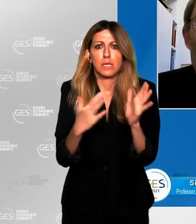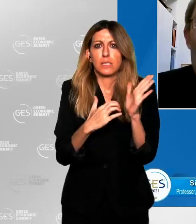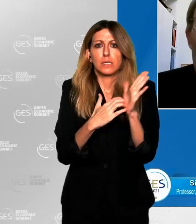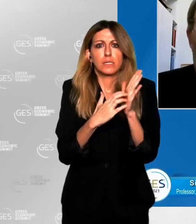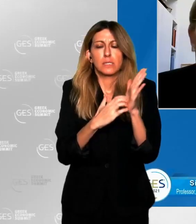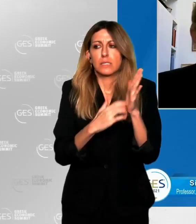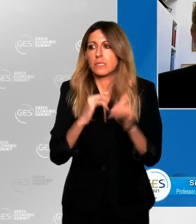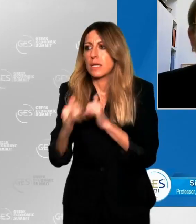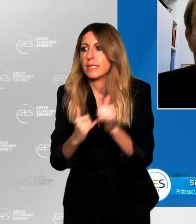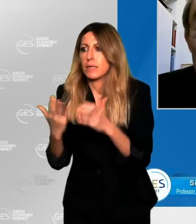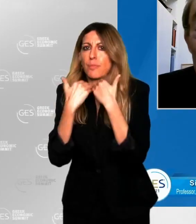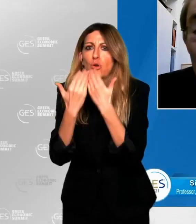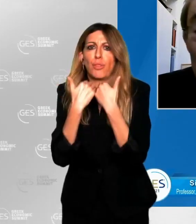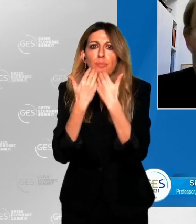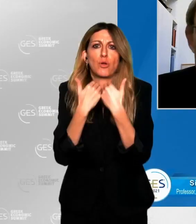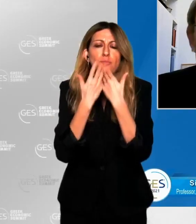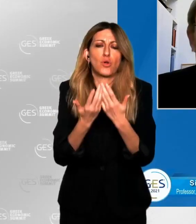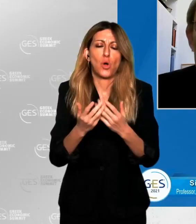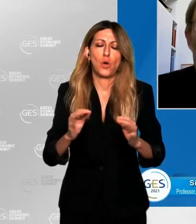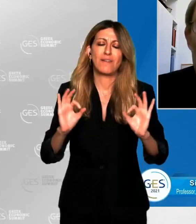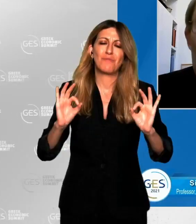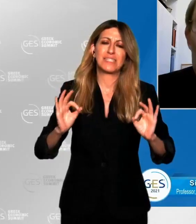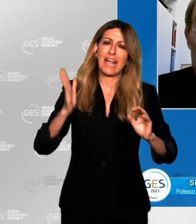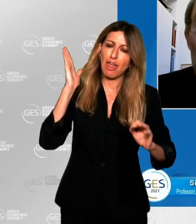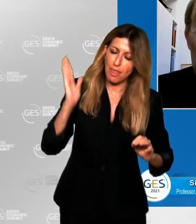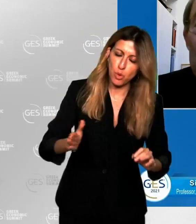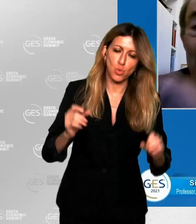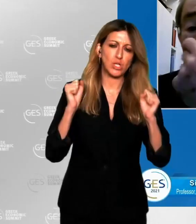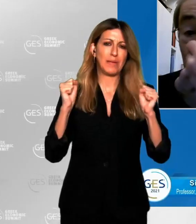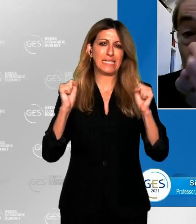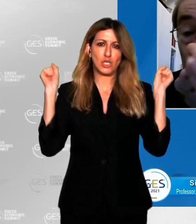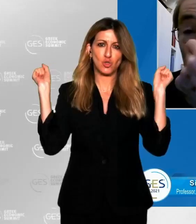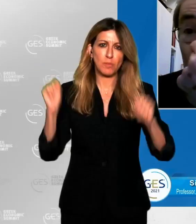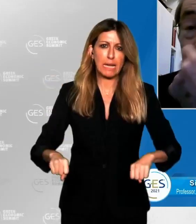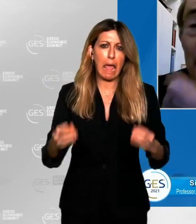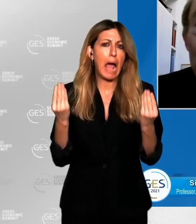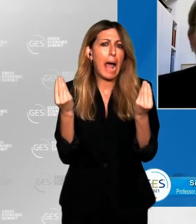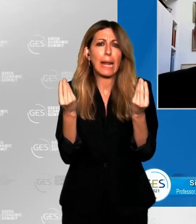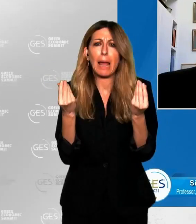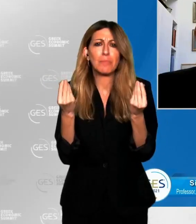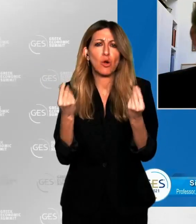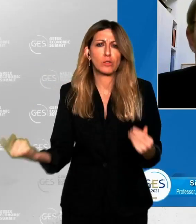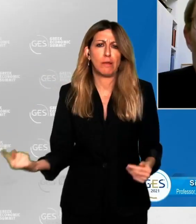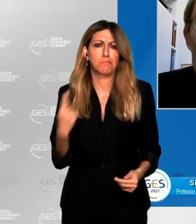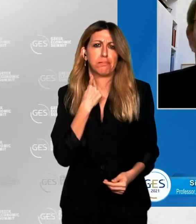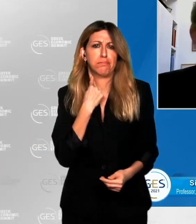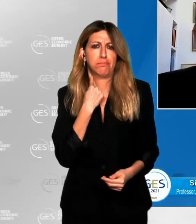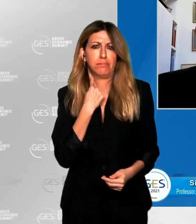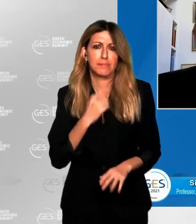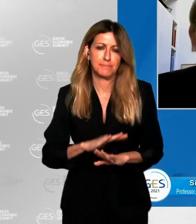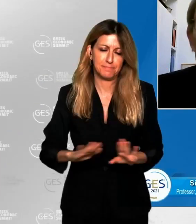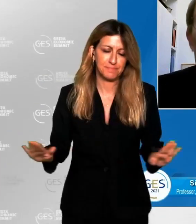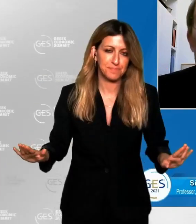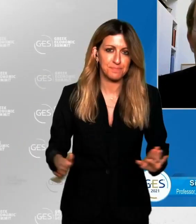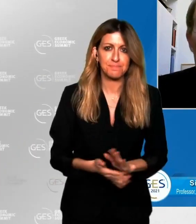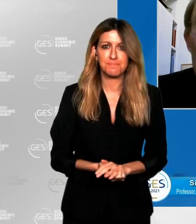facilities. Now, however, what's very different this time than before is that when inventions like electricity